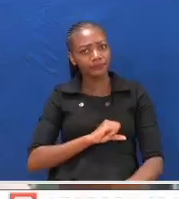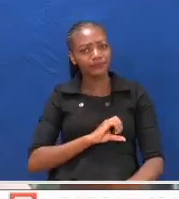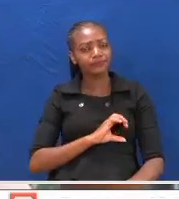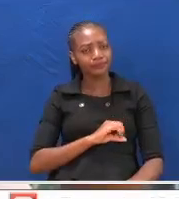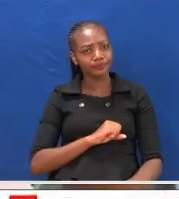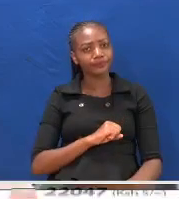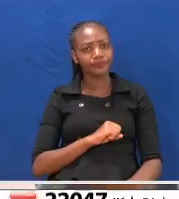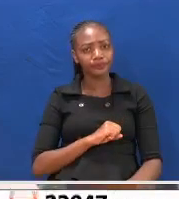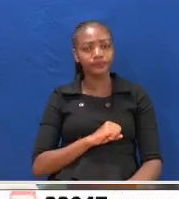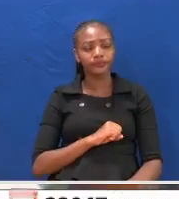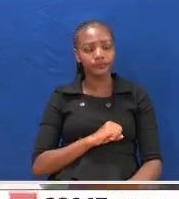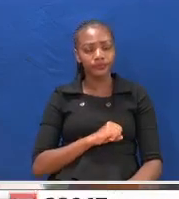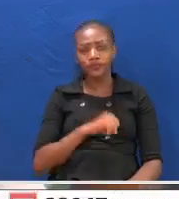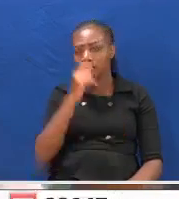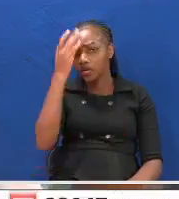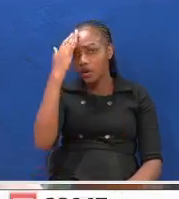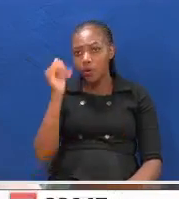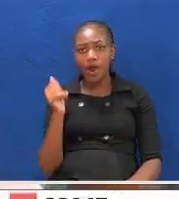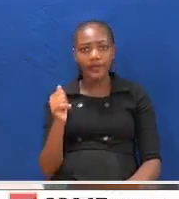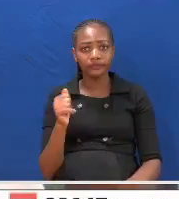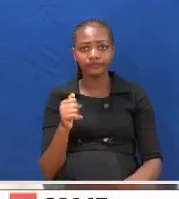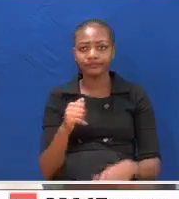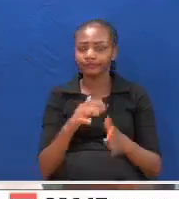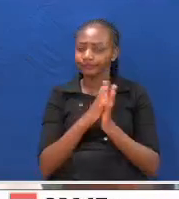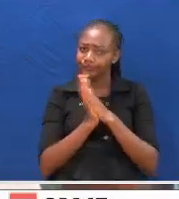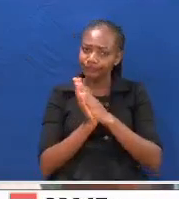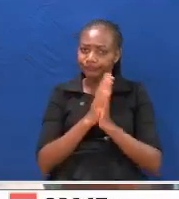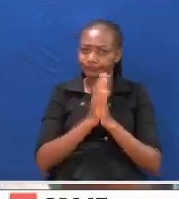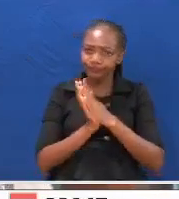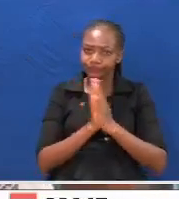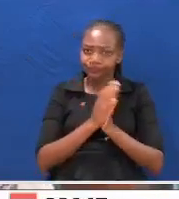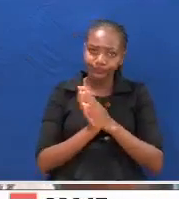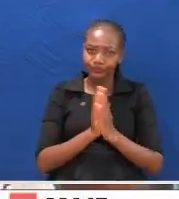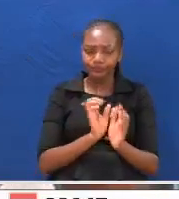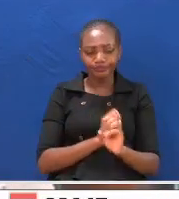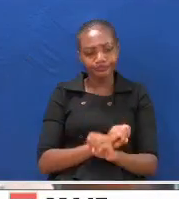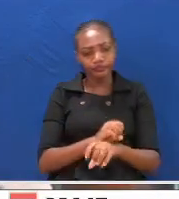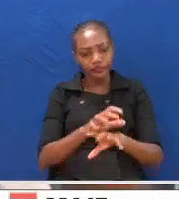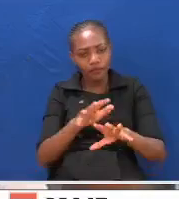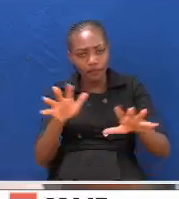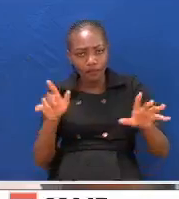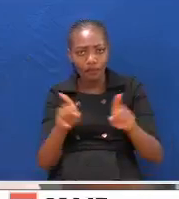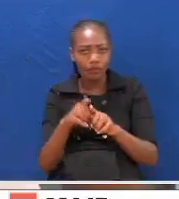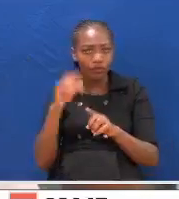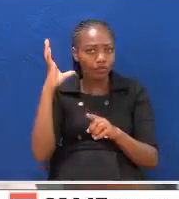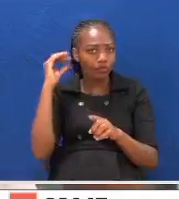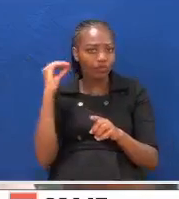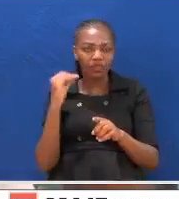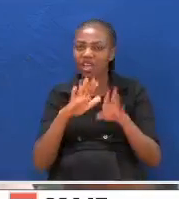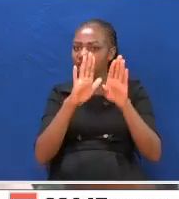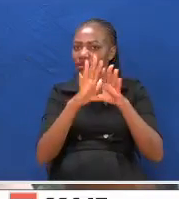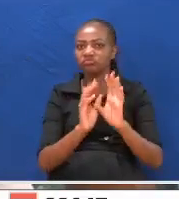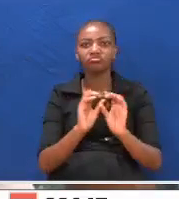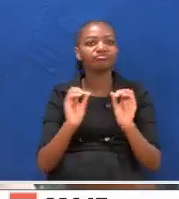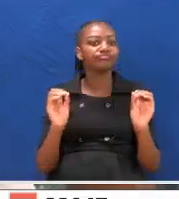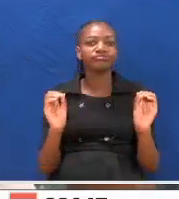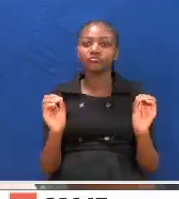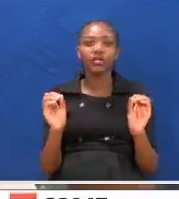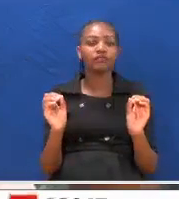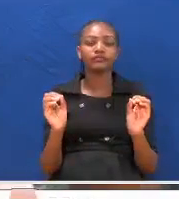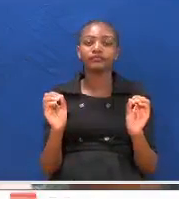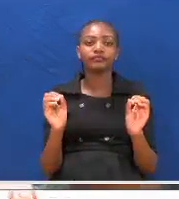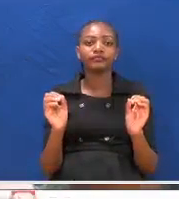sababu rumors mingi wamesoma hii, wamesikia lile, haina haja ya kuwa na cheche la za